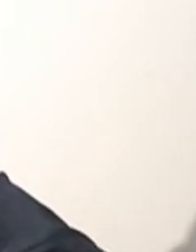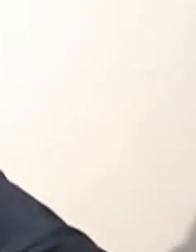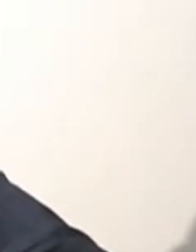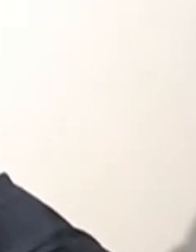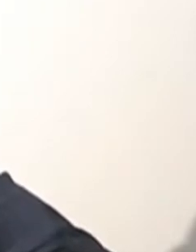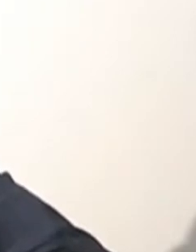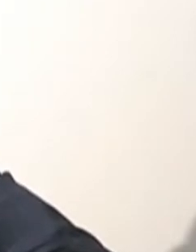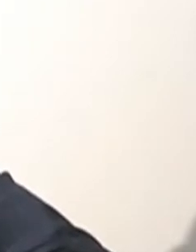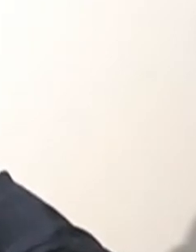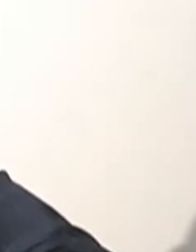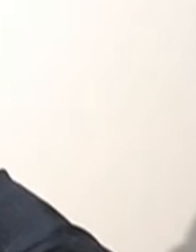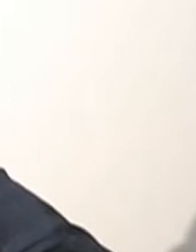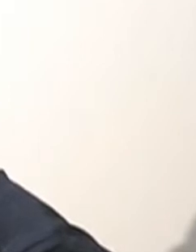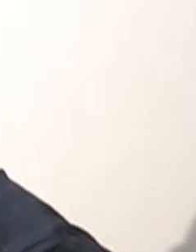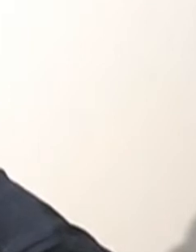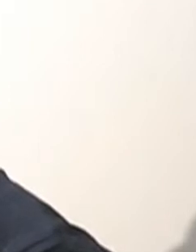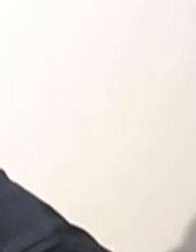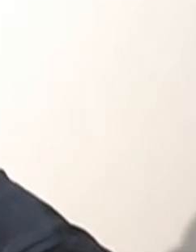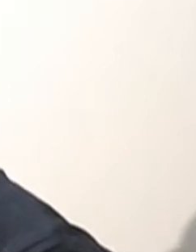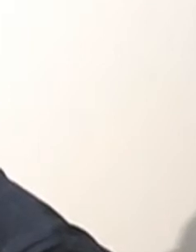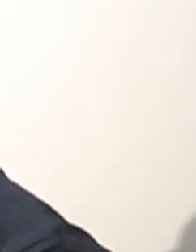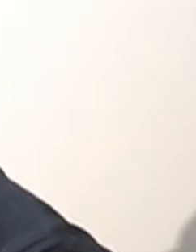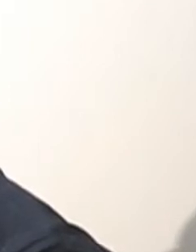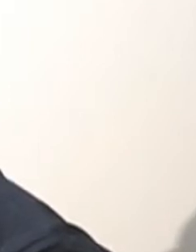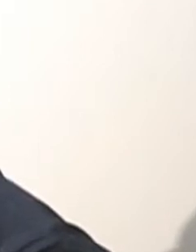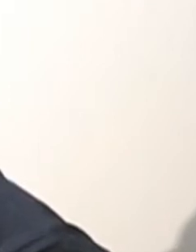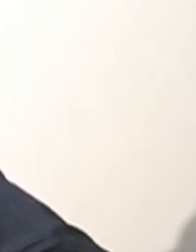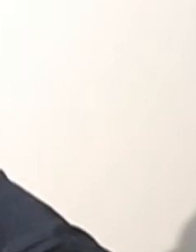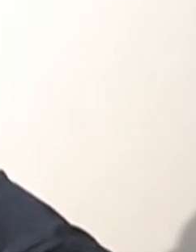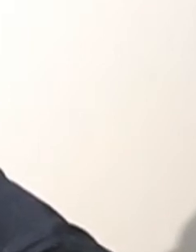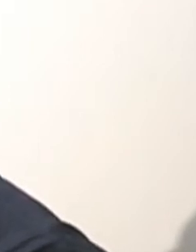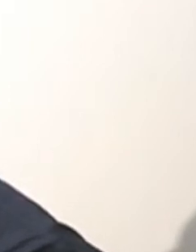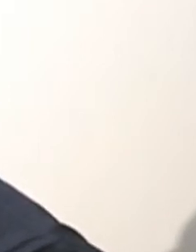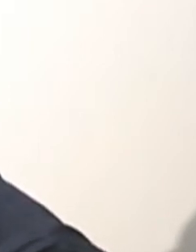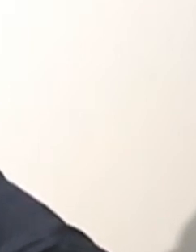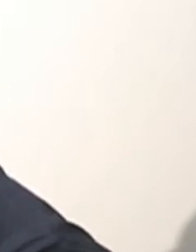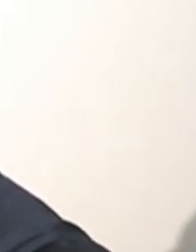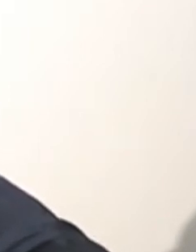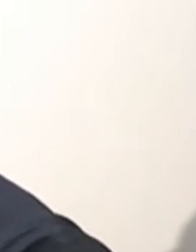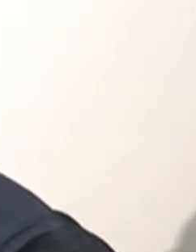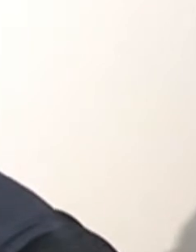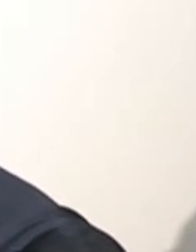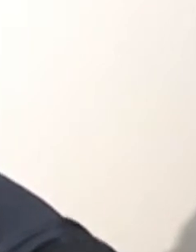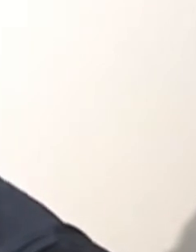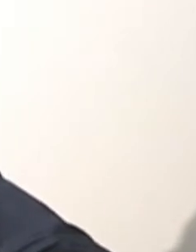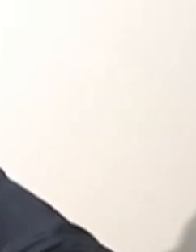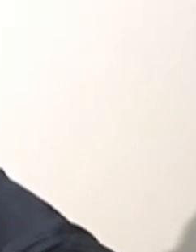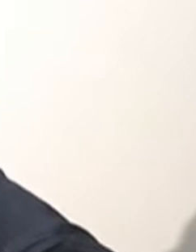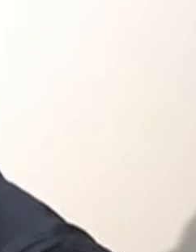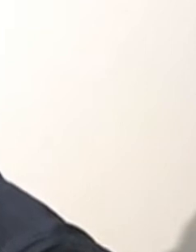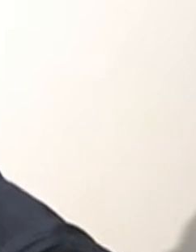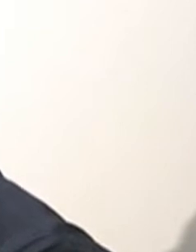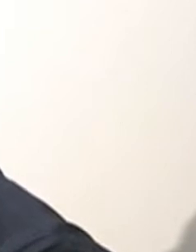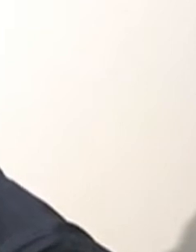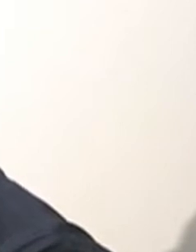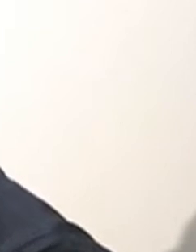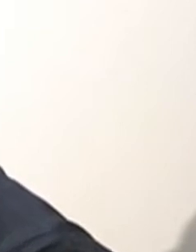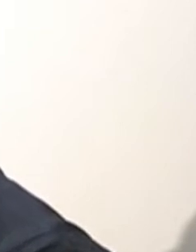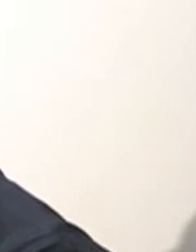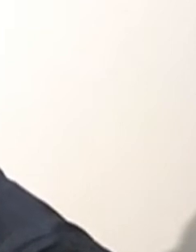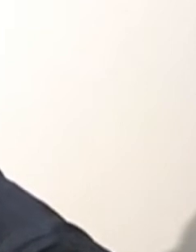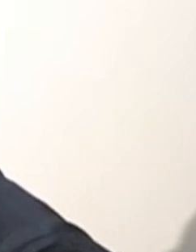so on. We're all, you know, really very thirsty for those kind of activities.